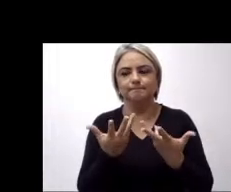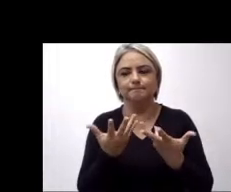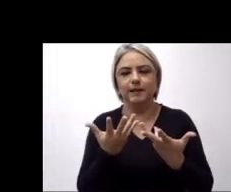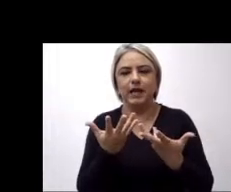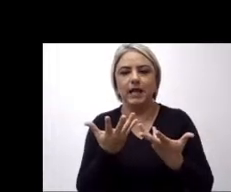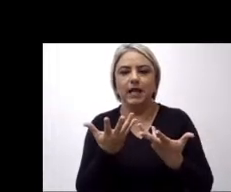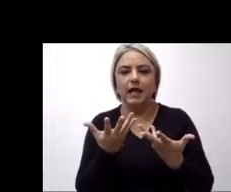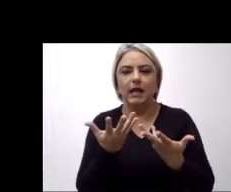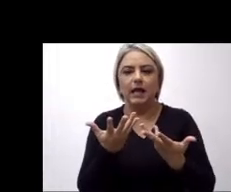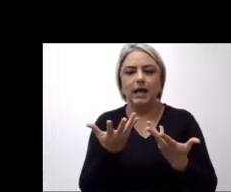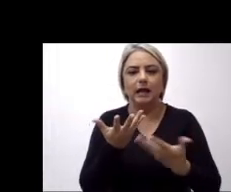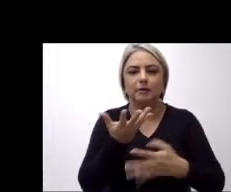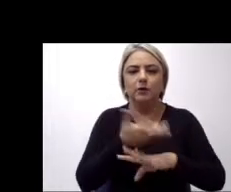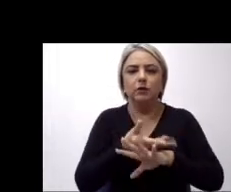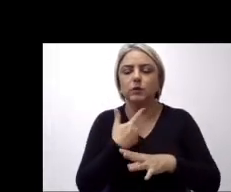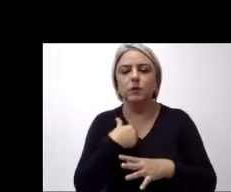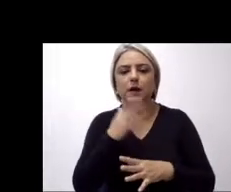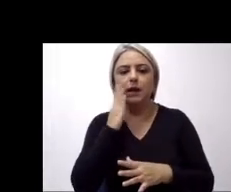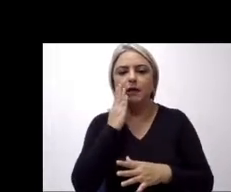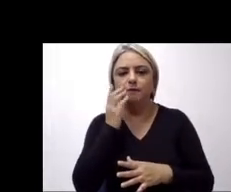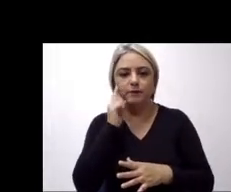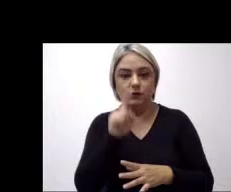the reflexive capacity of actors.